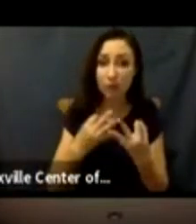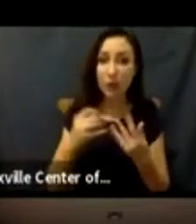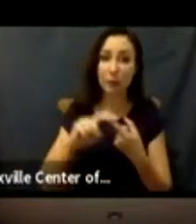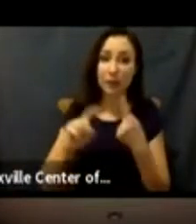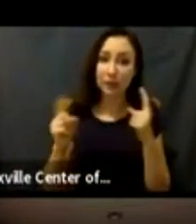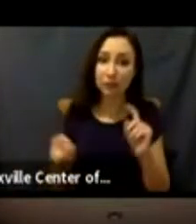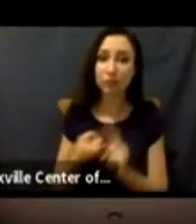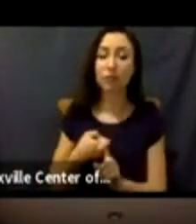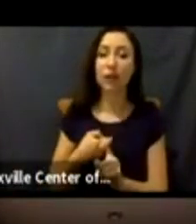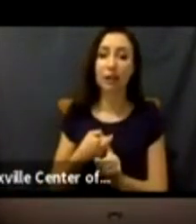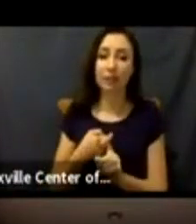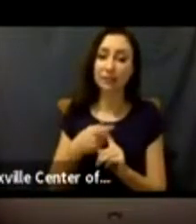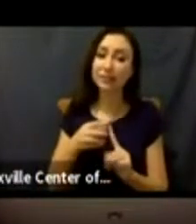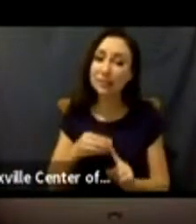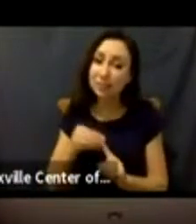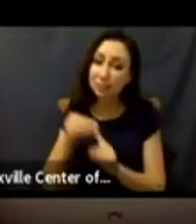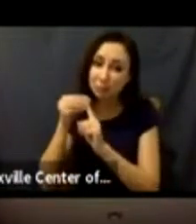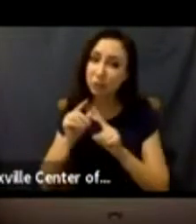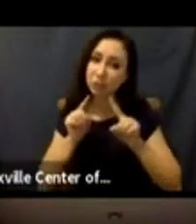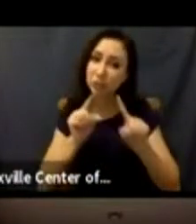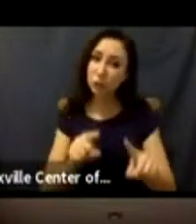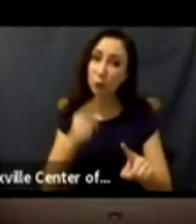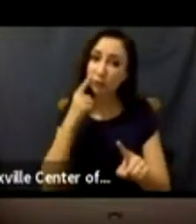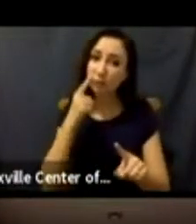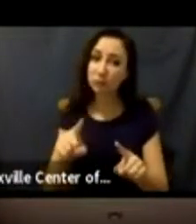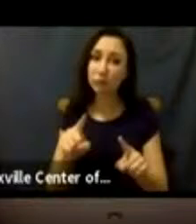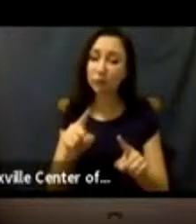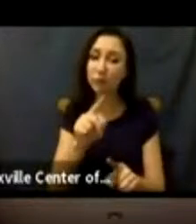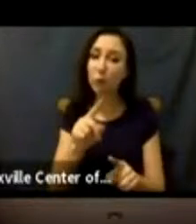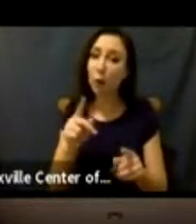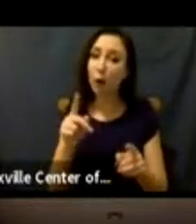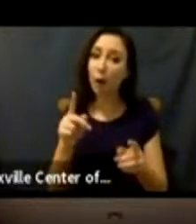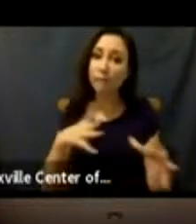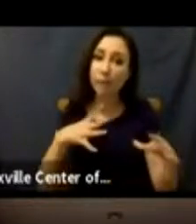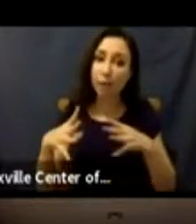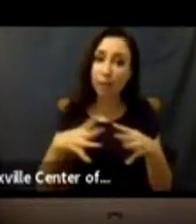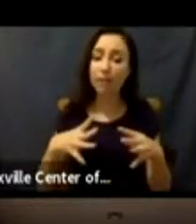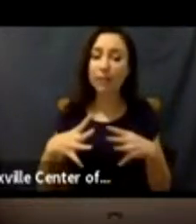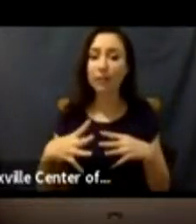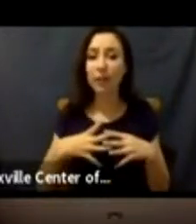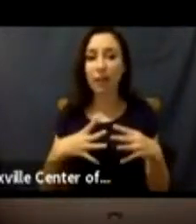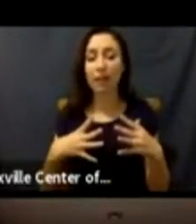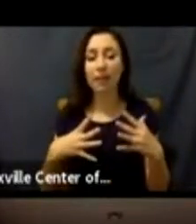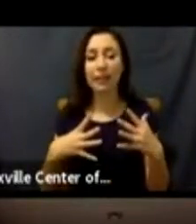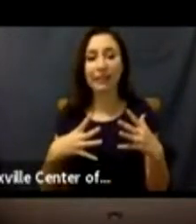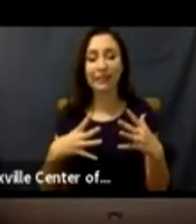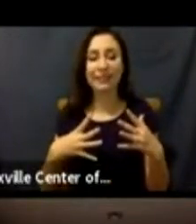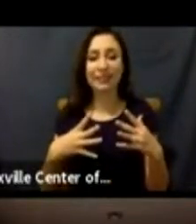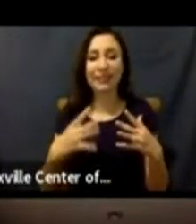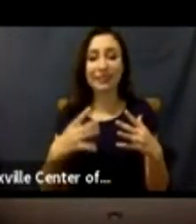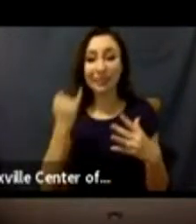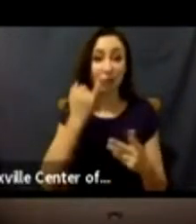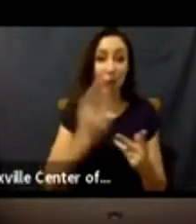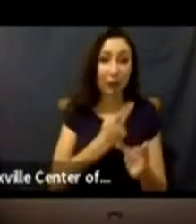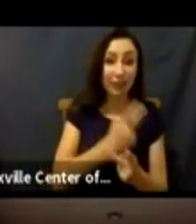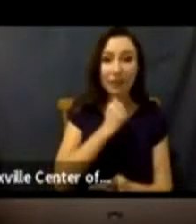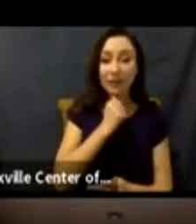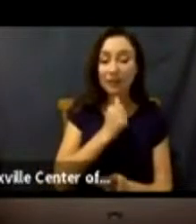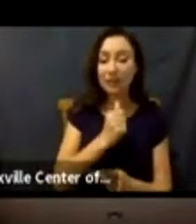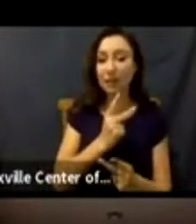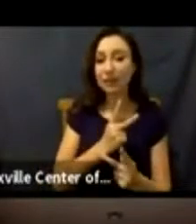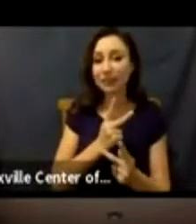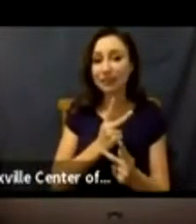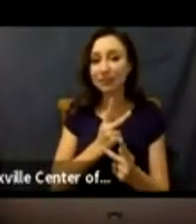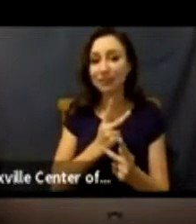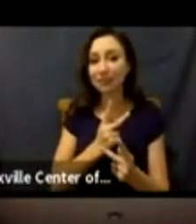when we get to the holidays. So, whether we keep this or not, it still doesn't keep us from needing this to happen